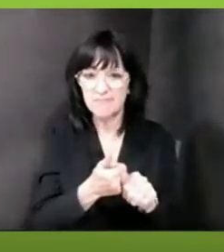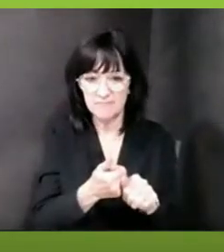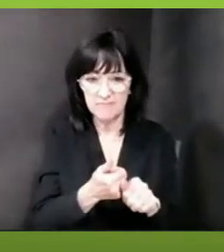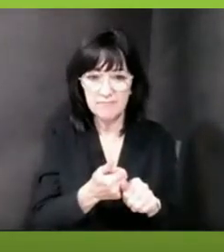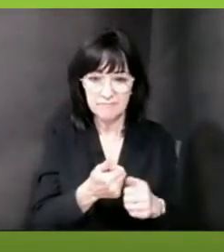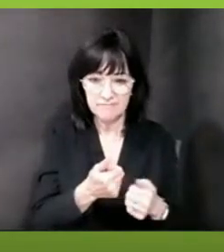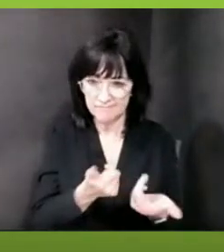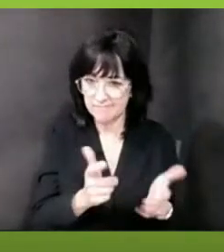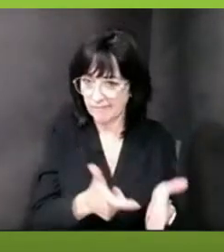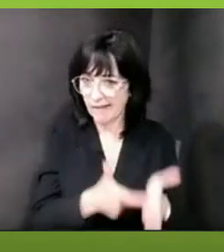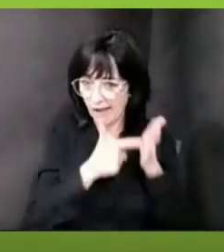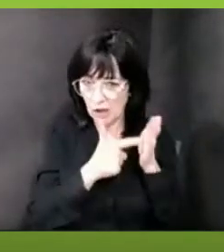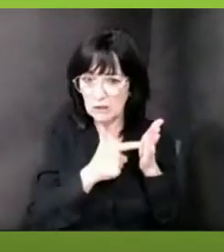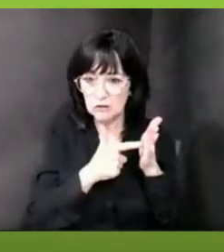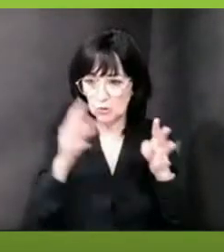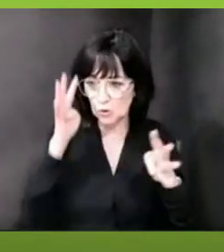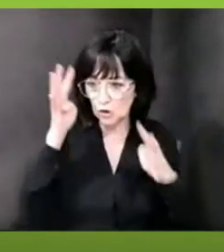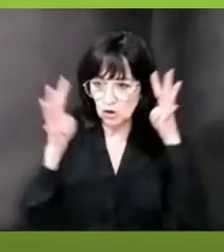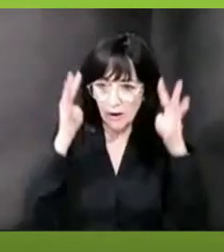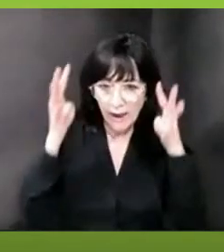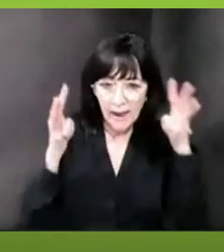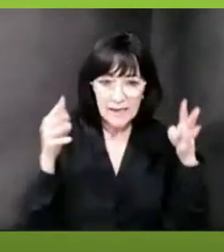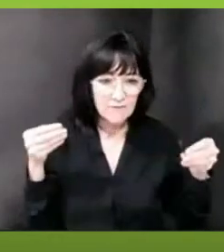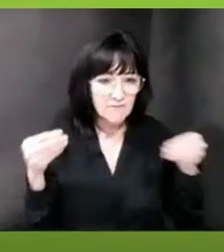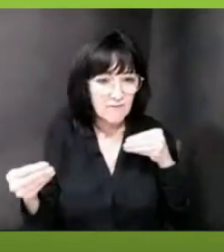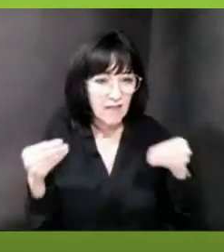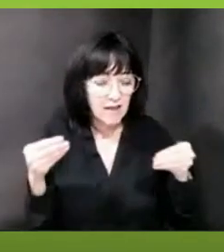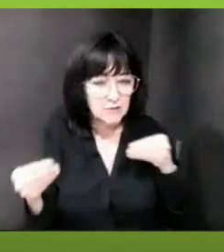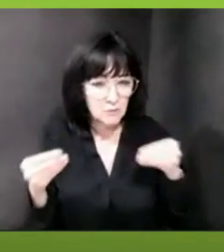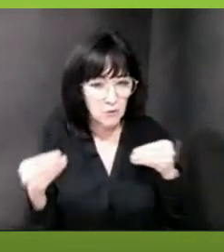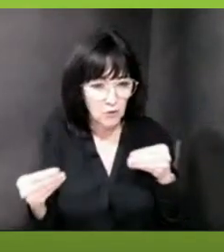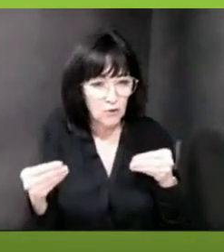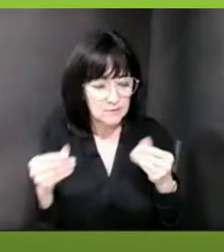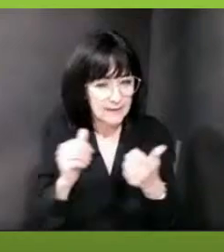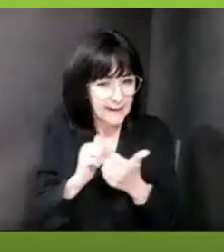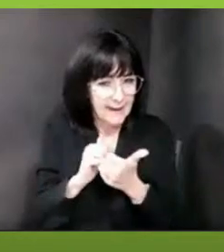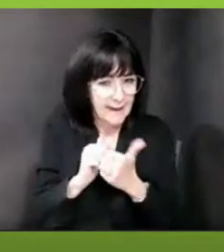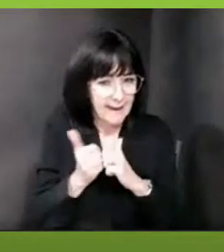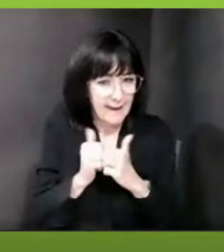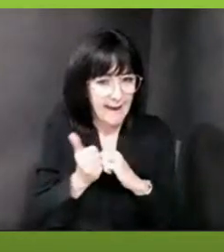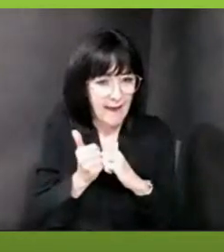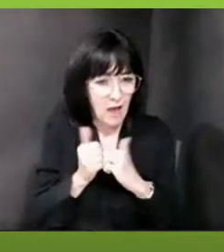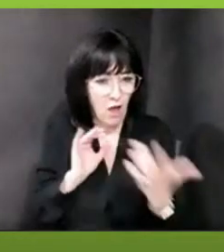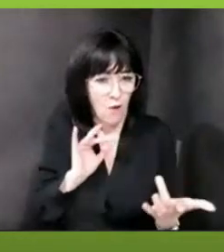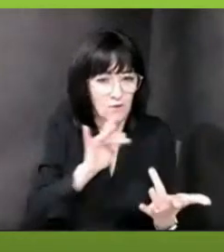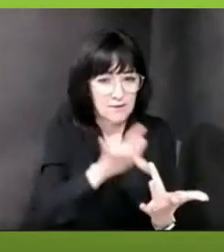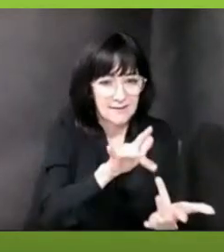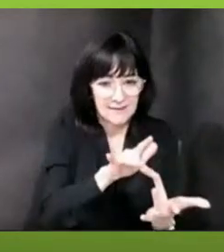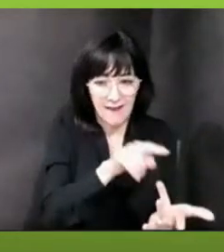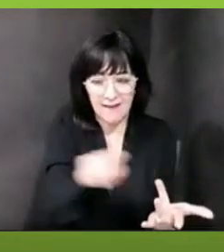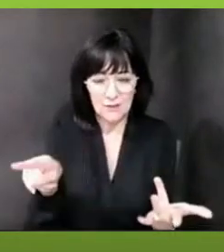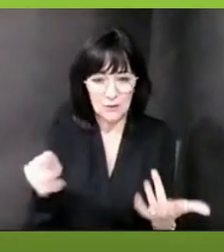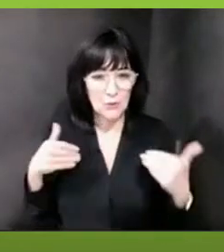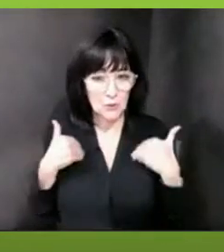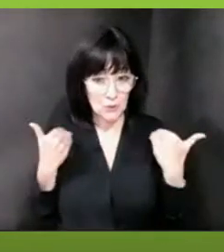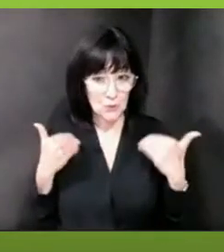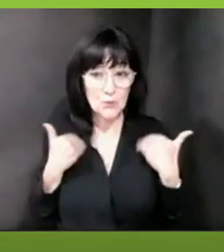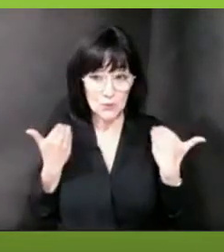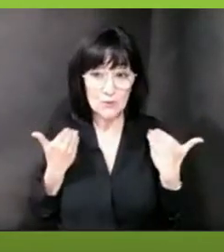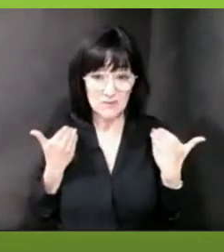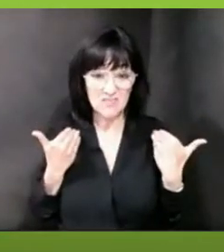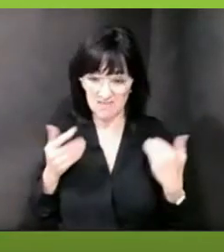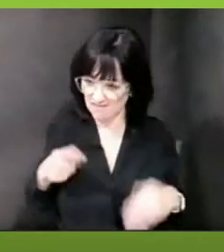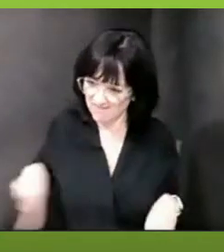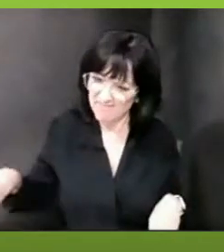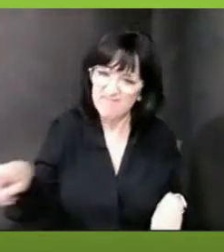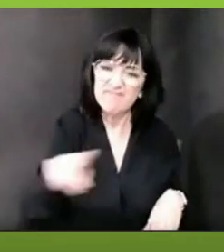flexible in how they've connected to our youth, as we all have had to do. How